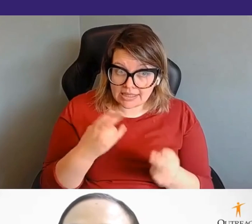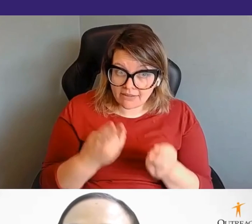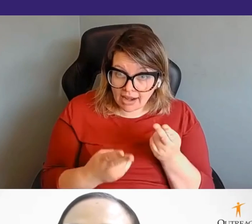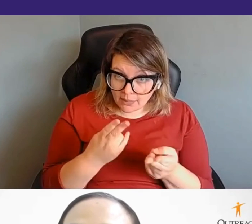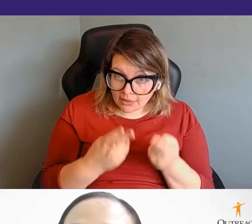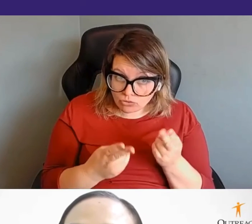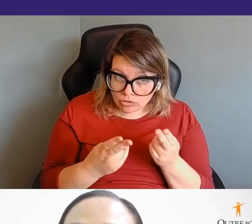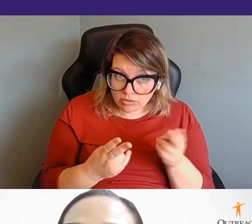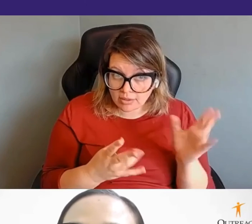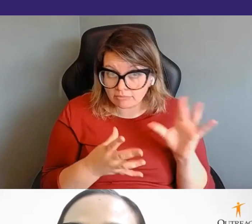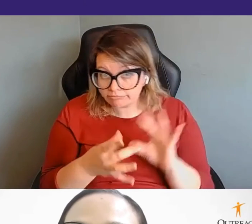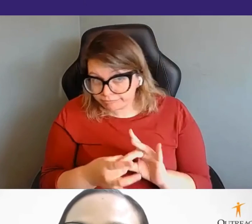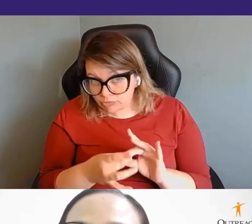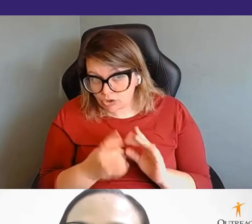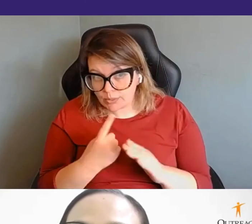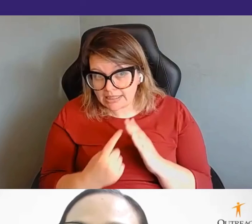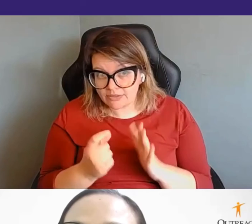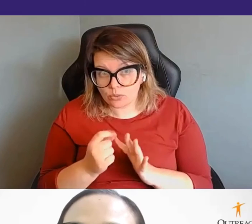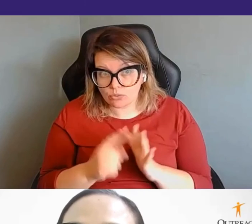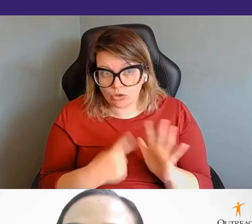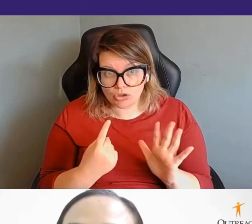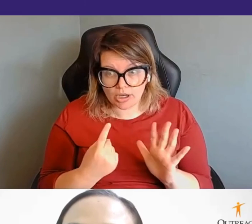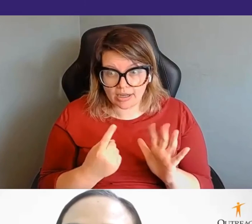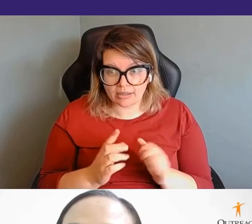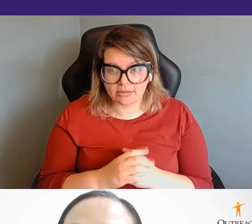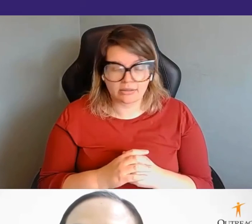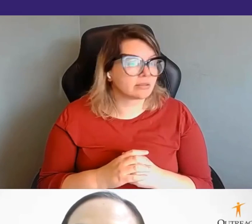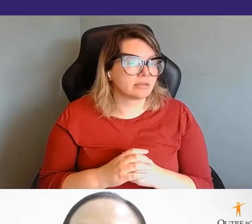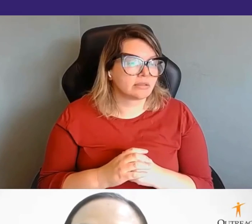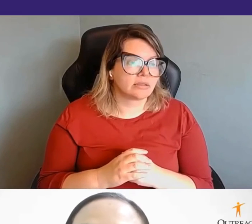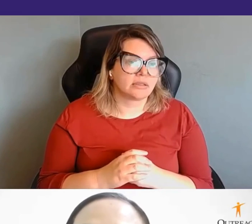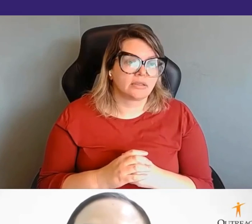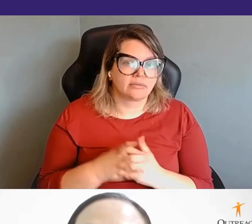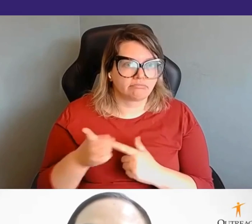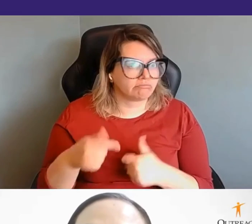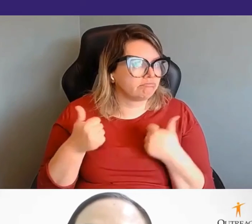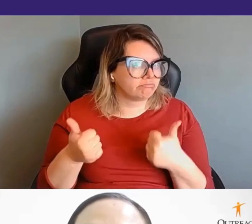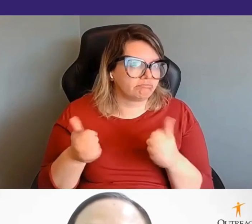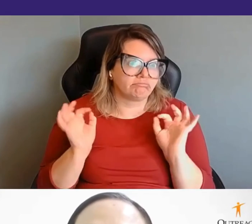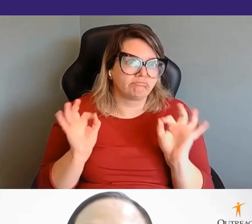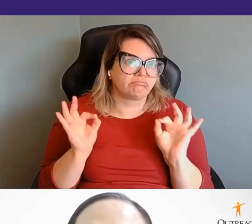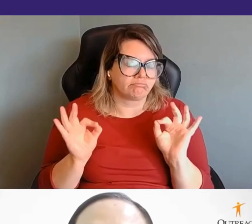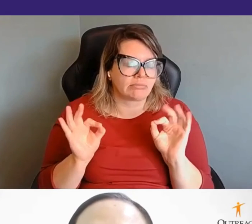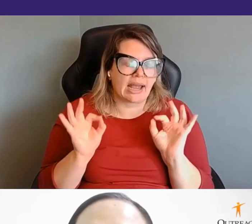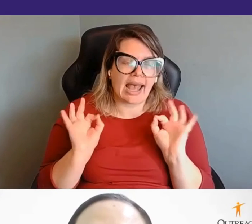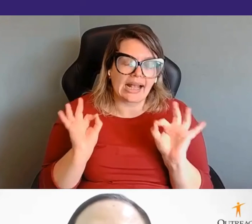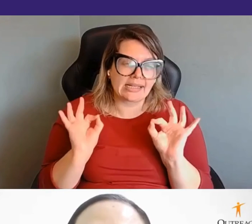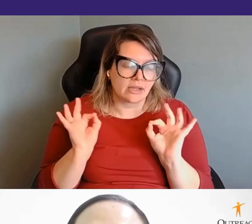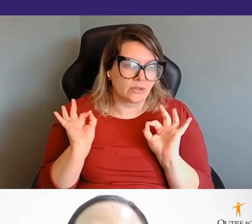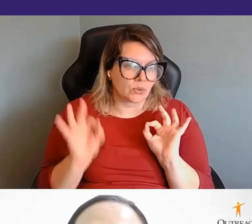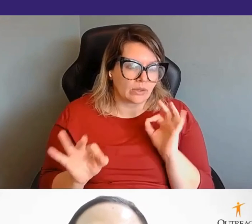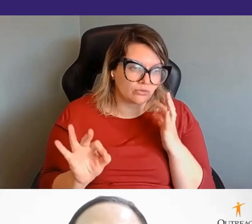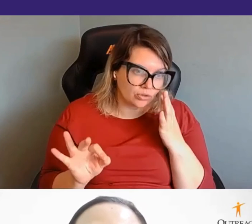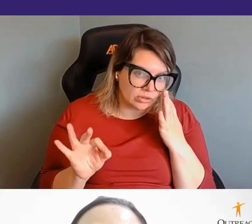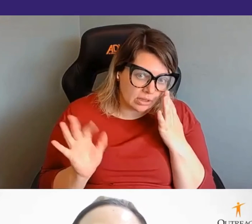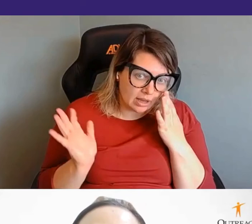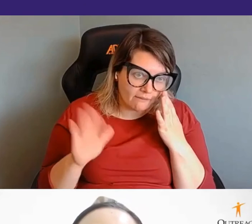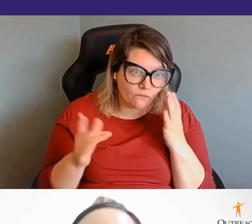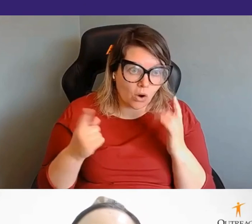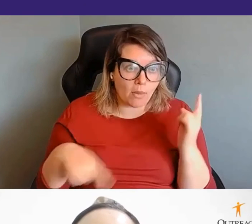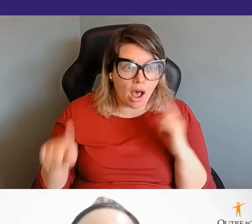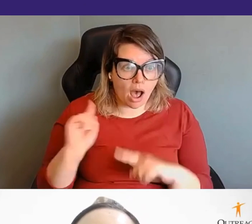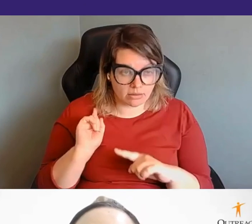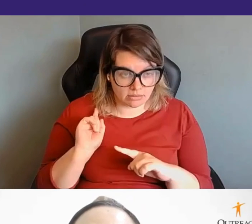the individual projects? Yeah. That's also an excellent question, Laura. And, from an